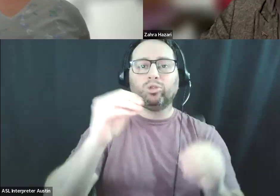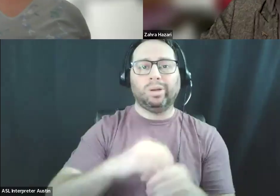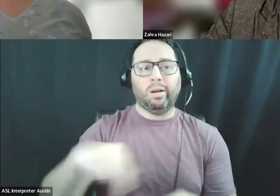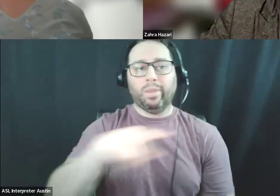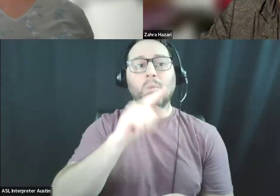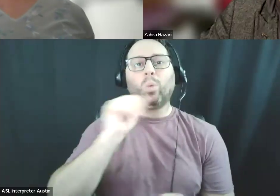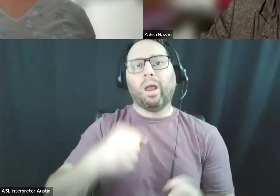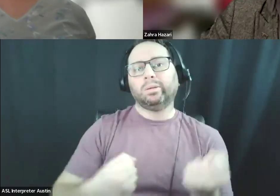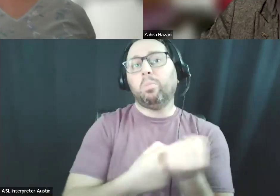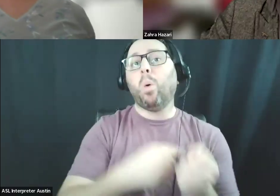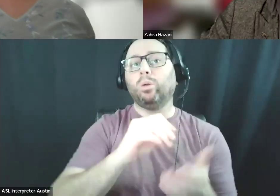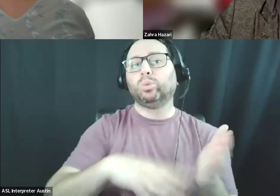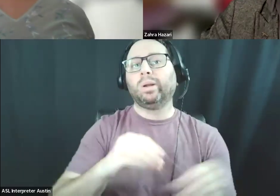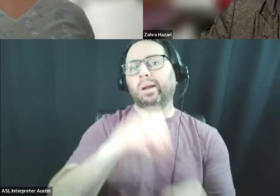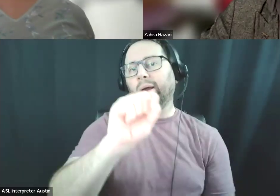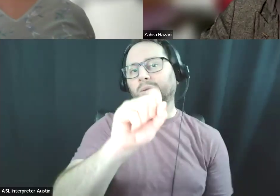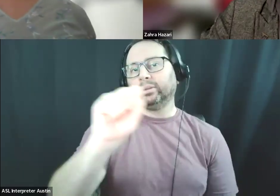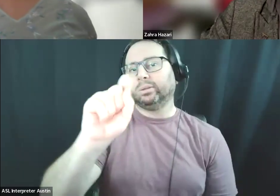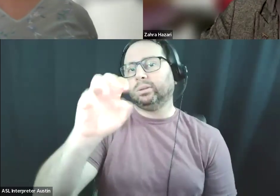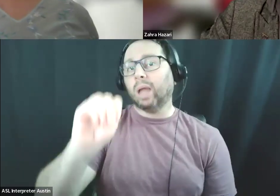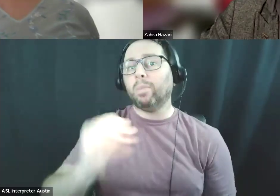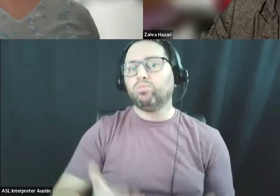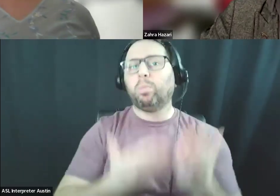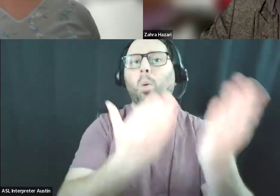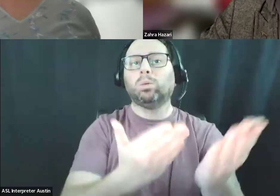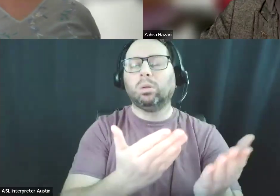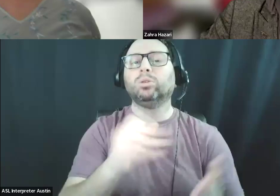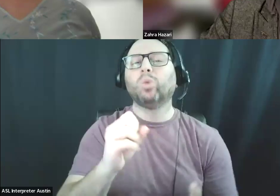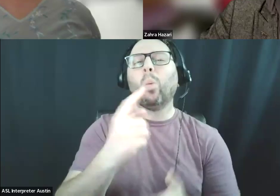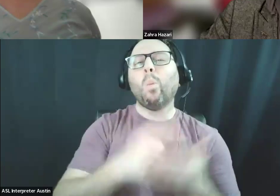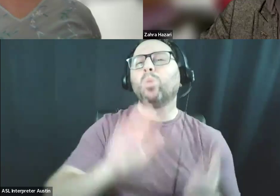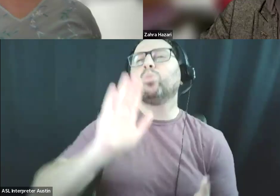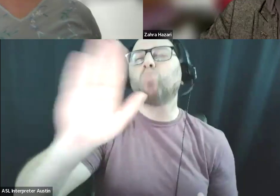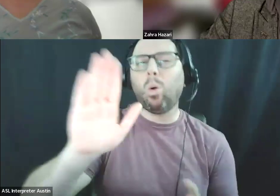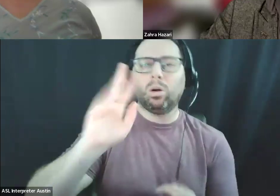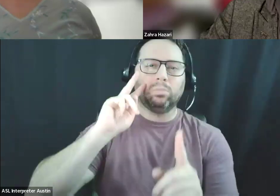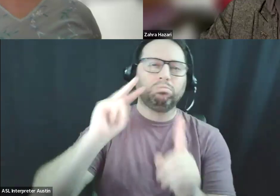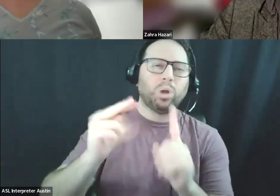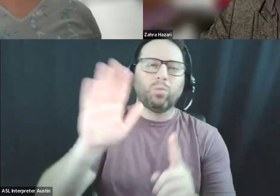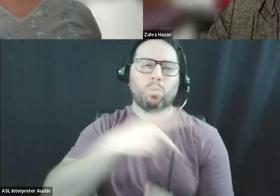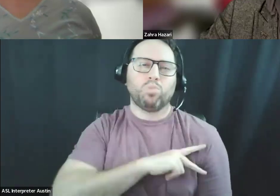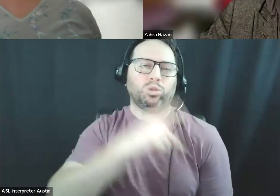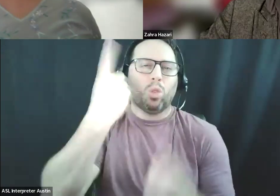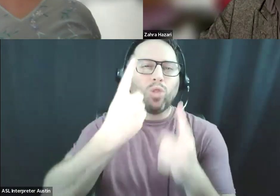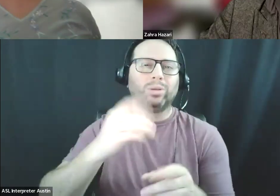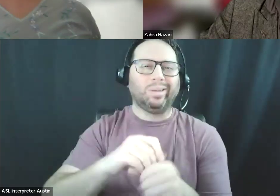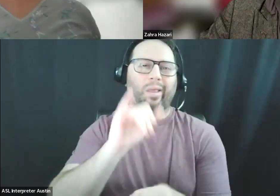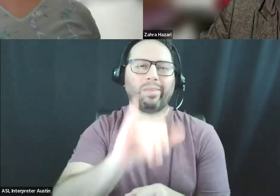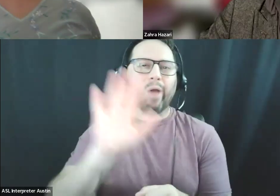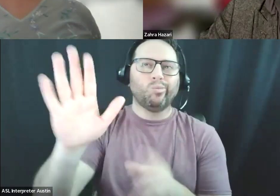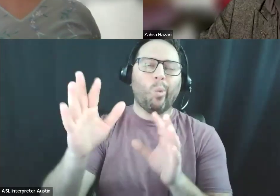STEM proposal. What are your thoughts? What have you seen in relation to that works